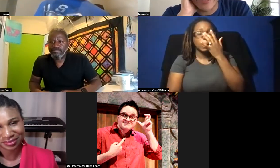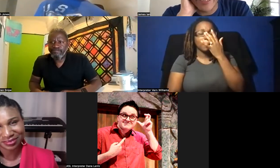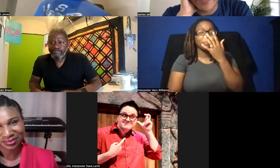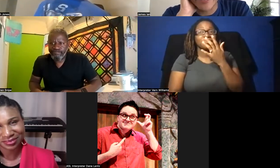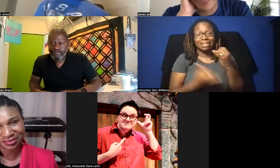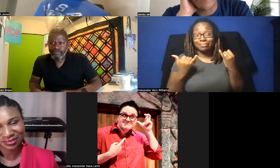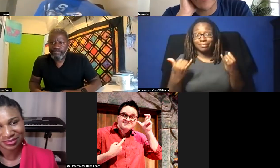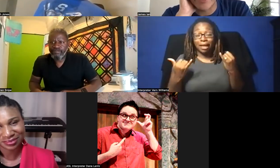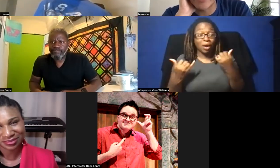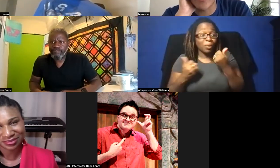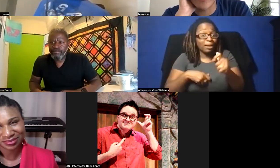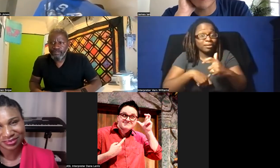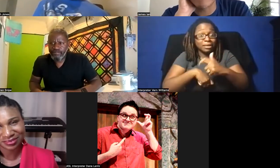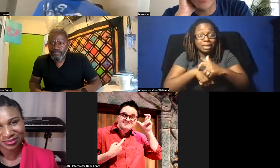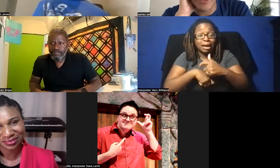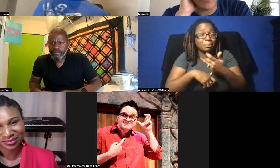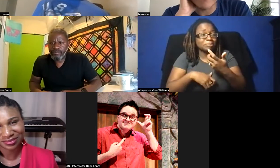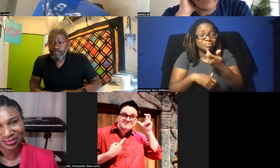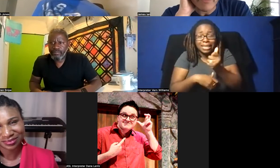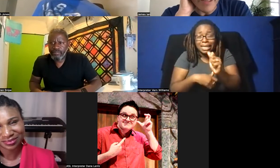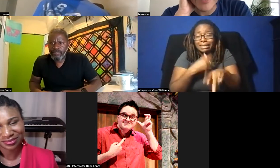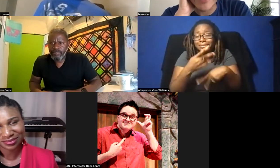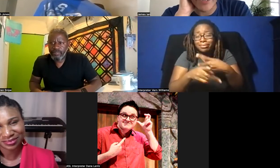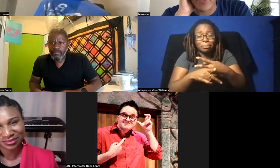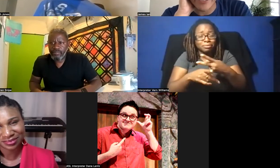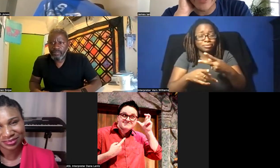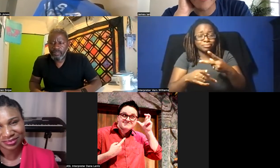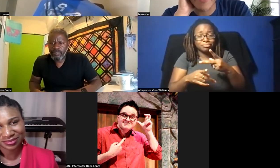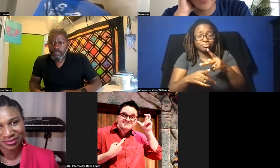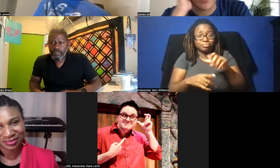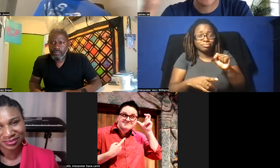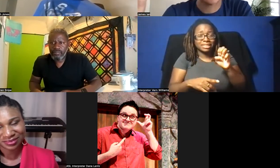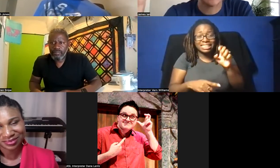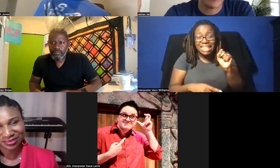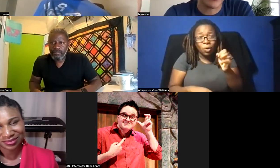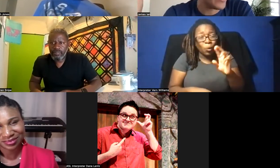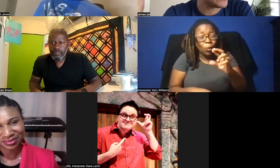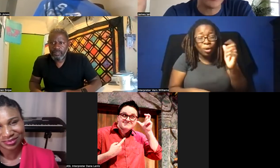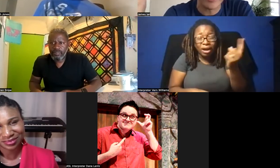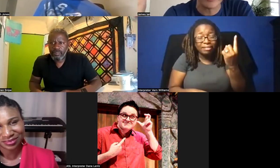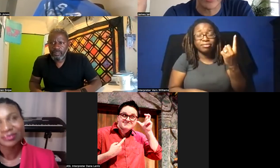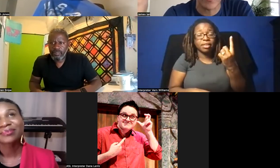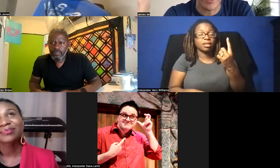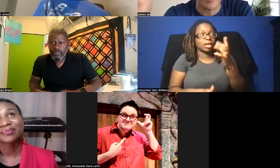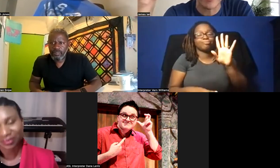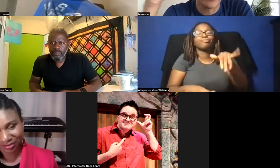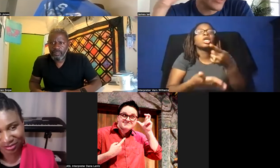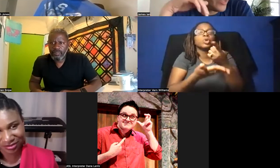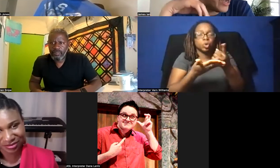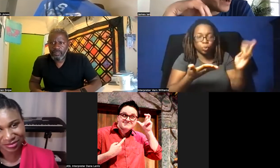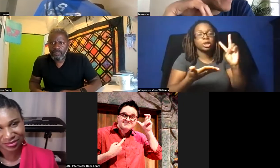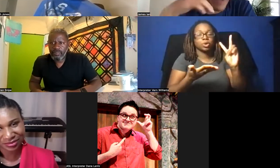now, like, anytime I'm on any sort of set or anything, like, I just played a gig 2 weeks ago,